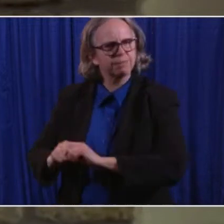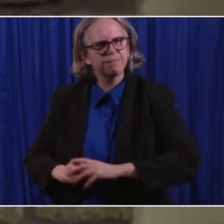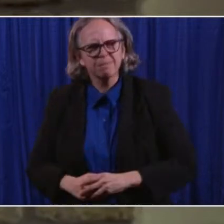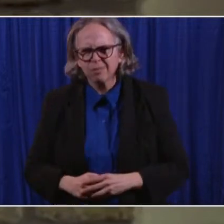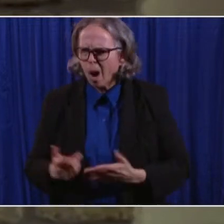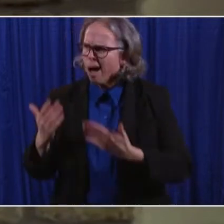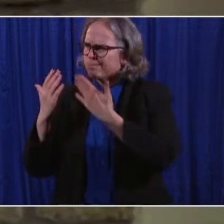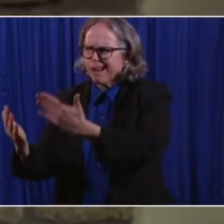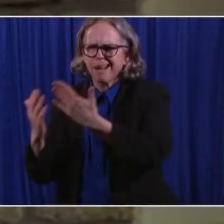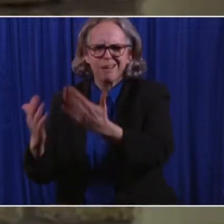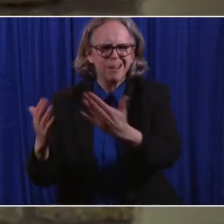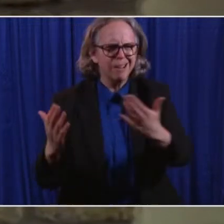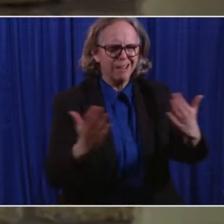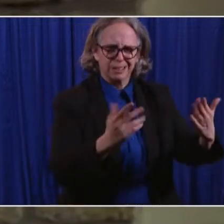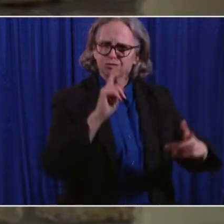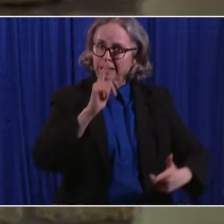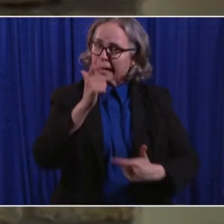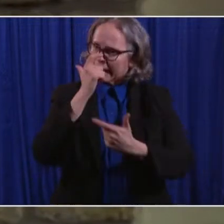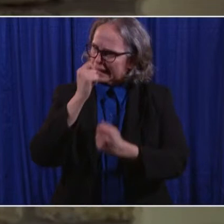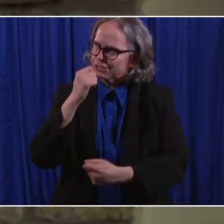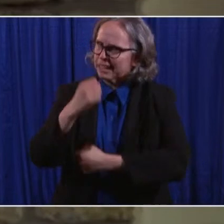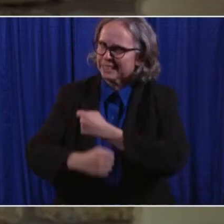an interesting year.